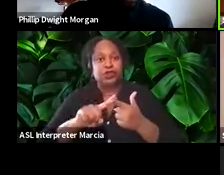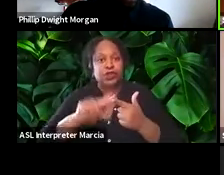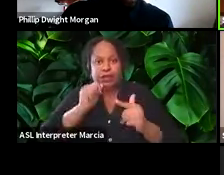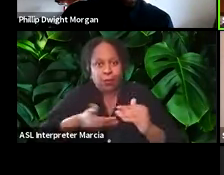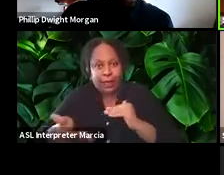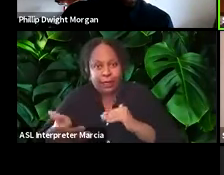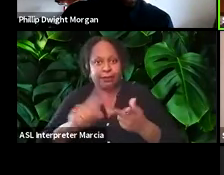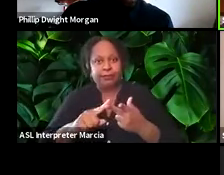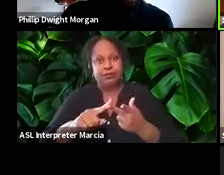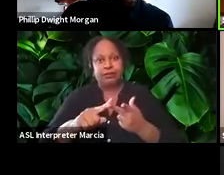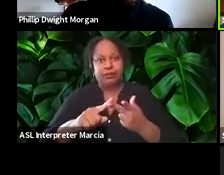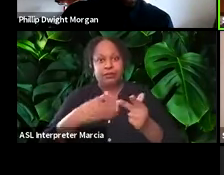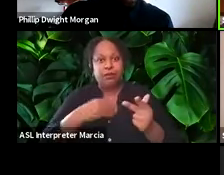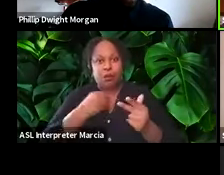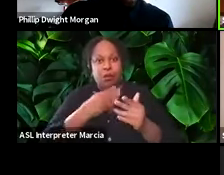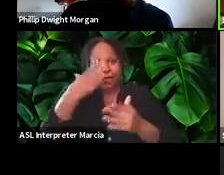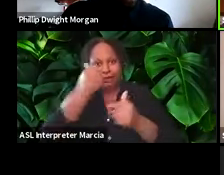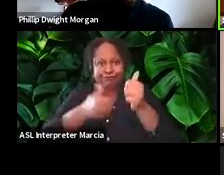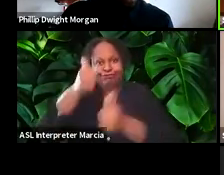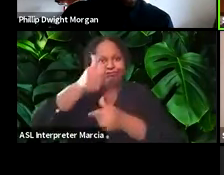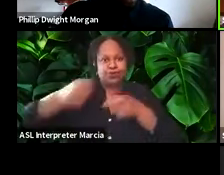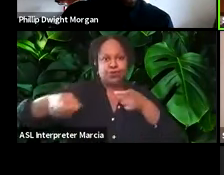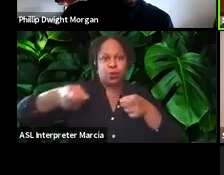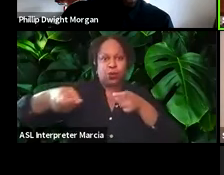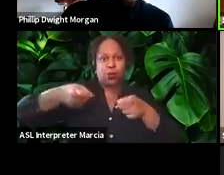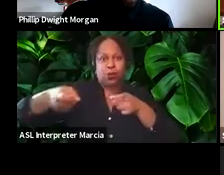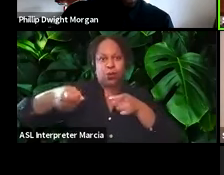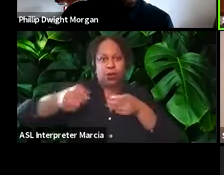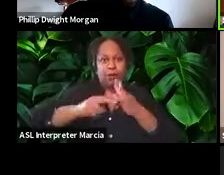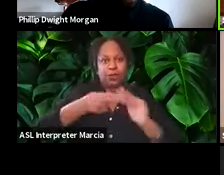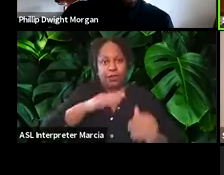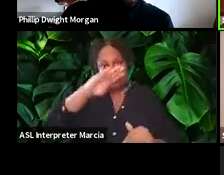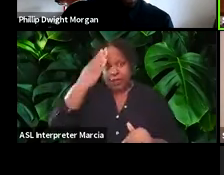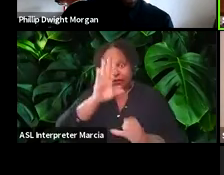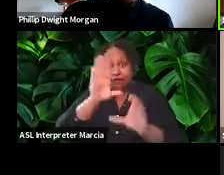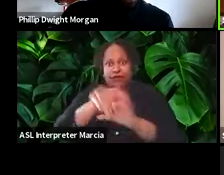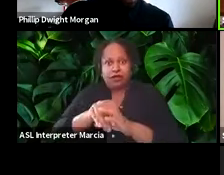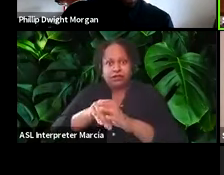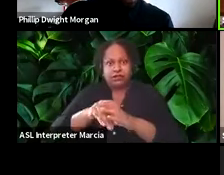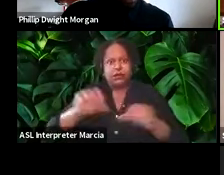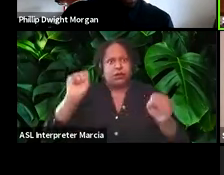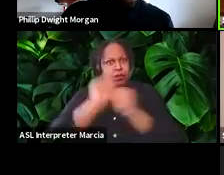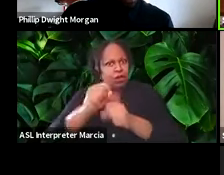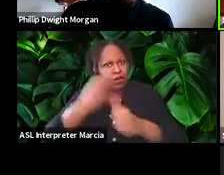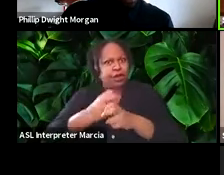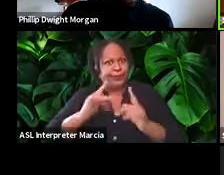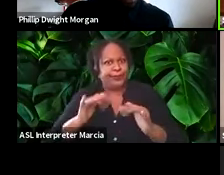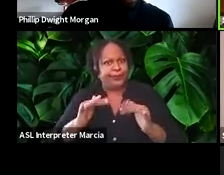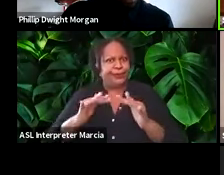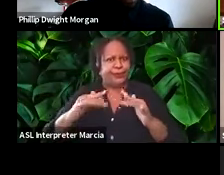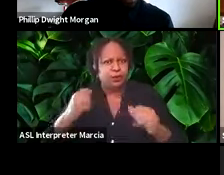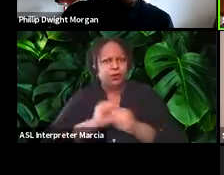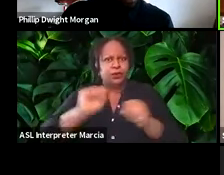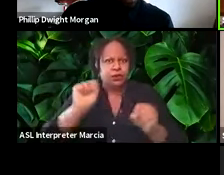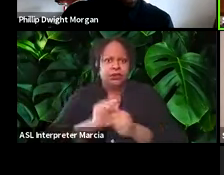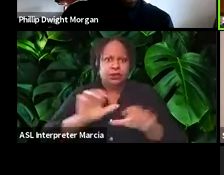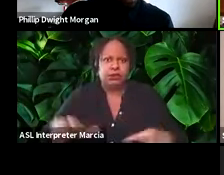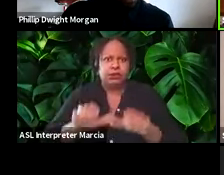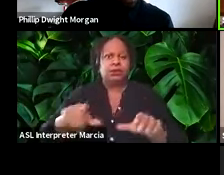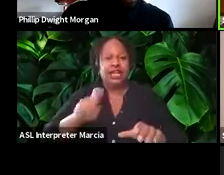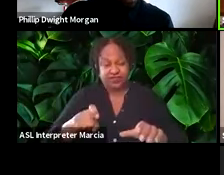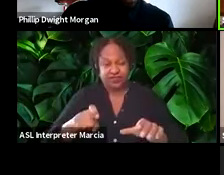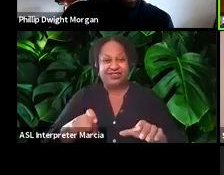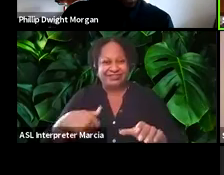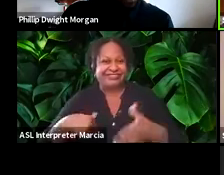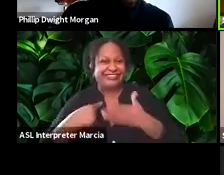think that is one discussions and conversation I had with a lot of folks who are in